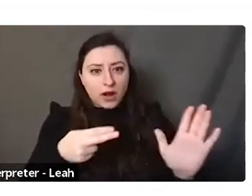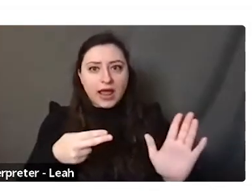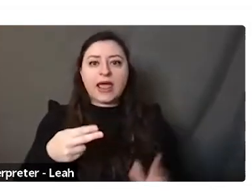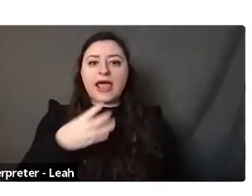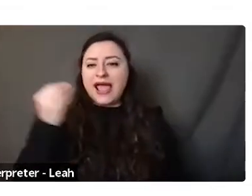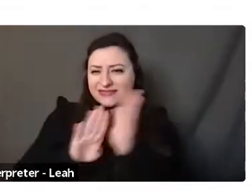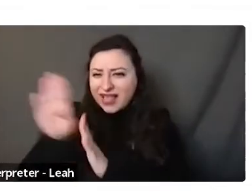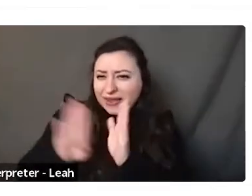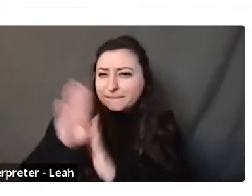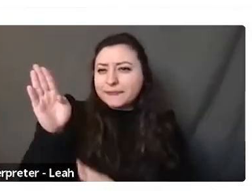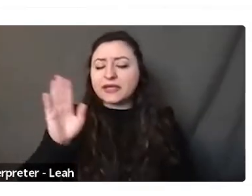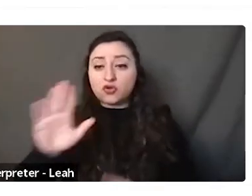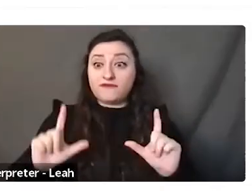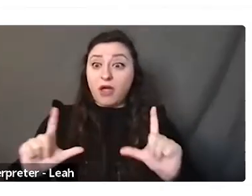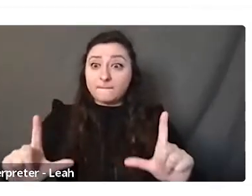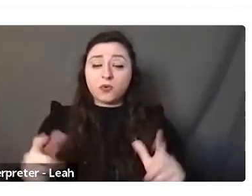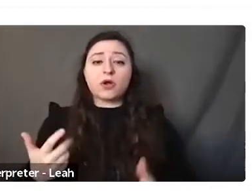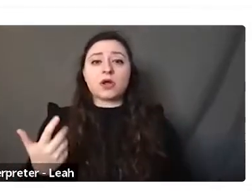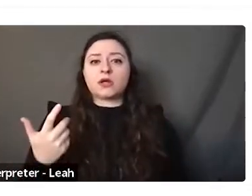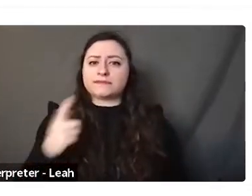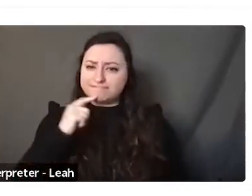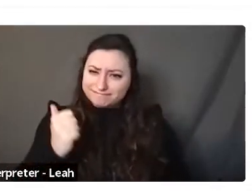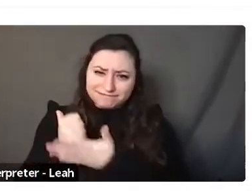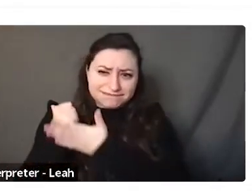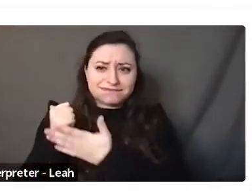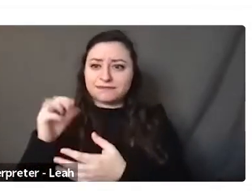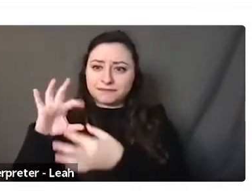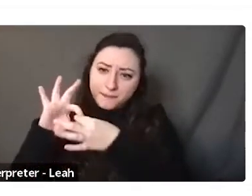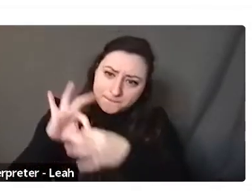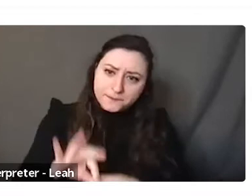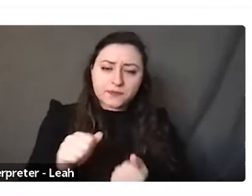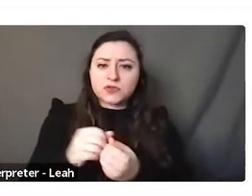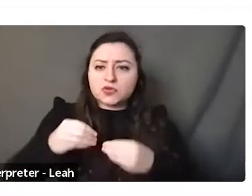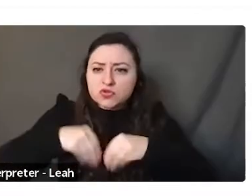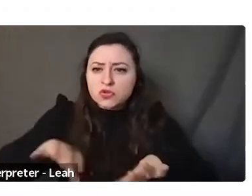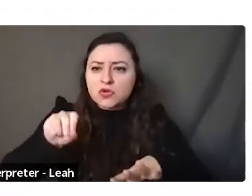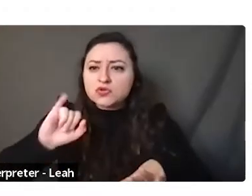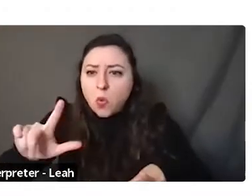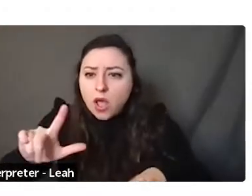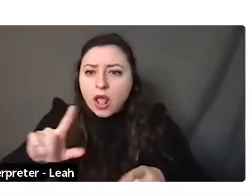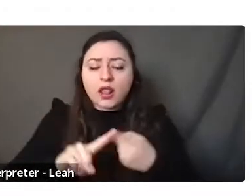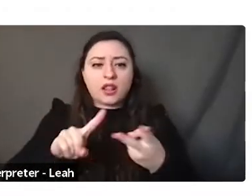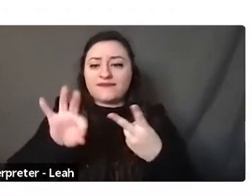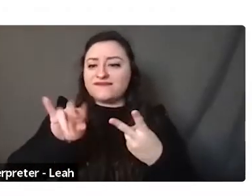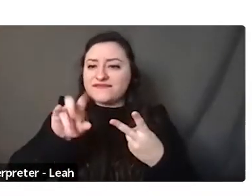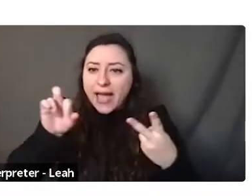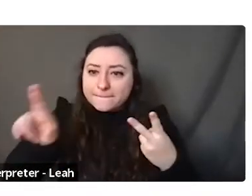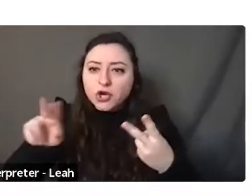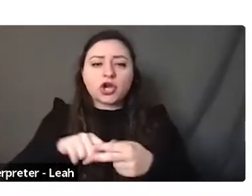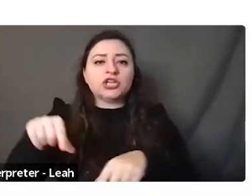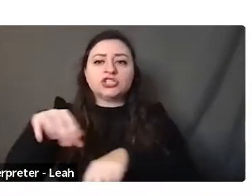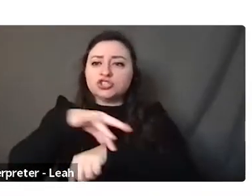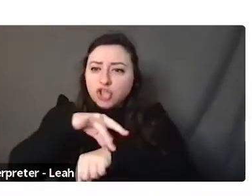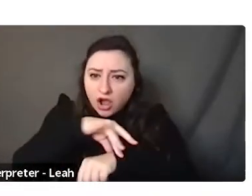a framework. Your work has been deeply tied into soil, into fiber, into